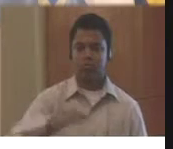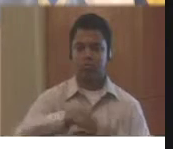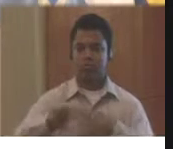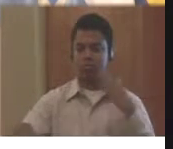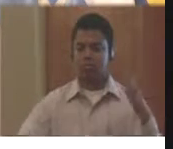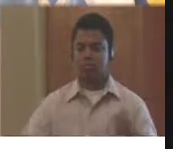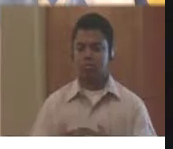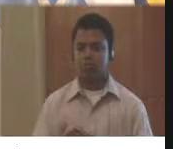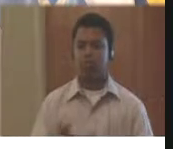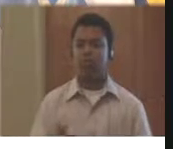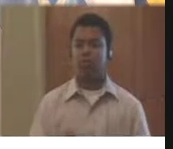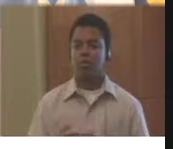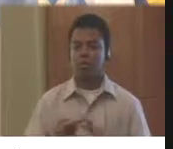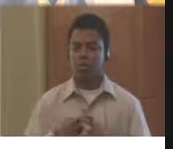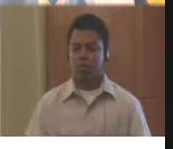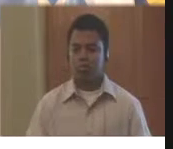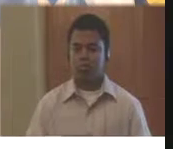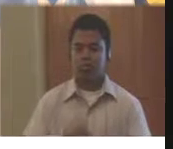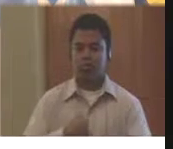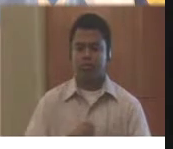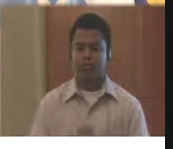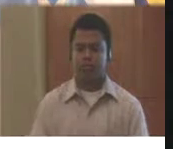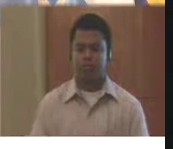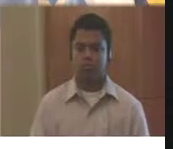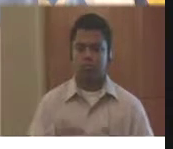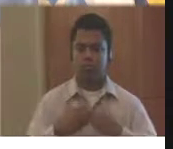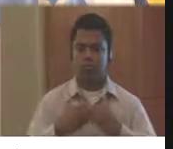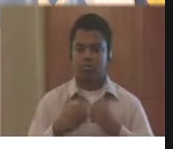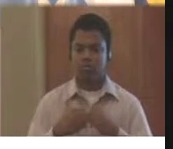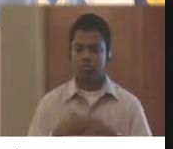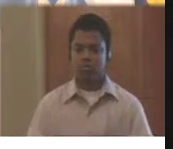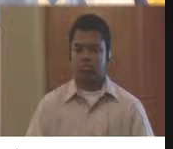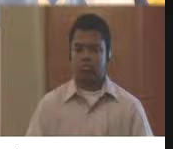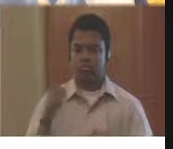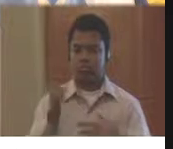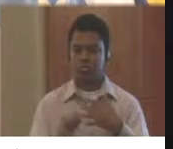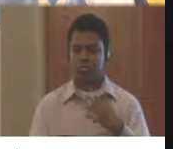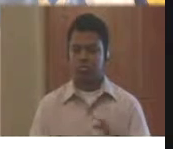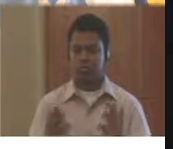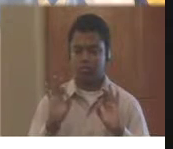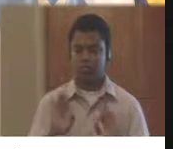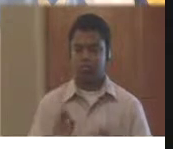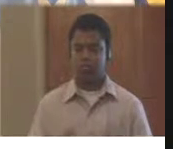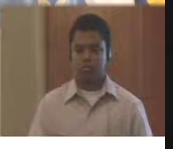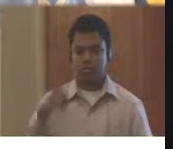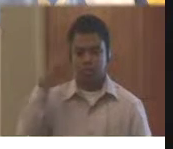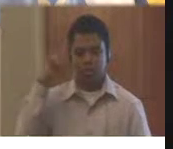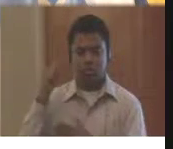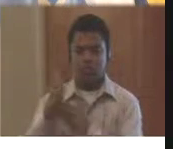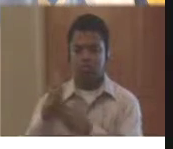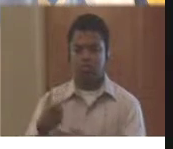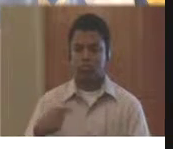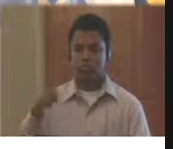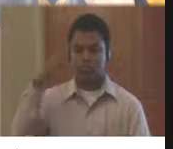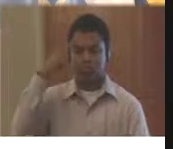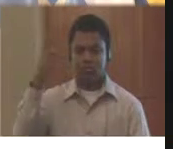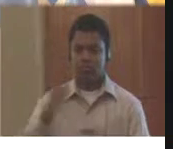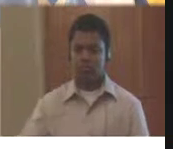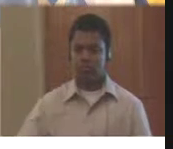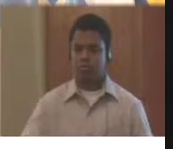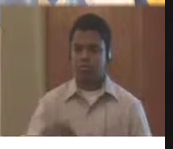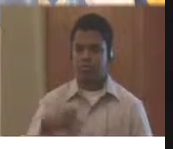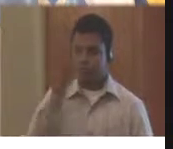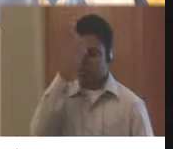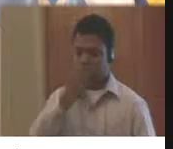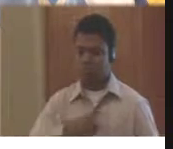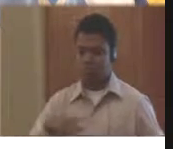We would like to promote from the local governments that we use mechanisms that are specifically going to use the local governments. It's not just a